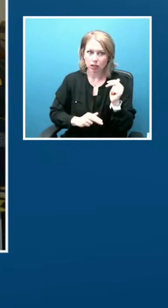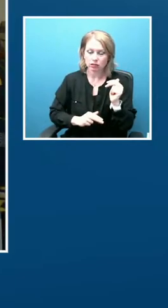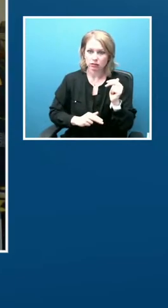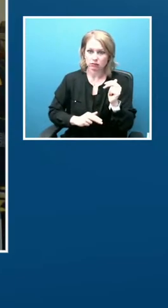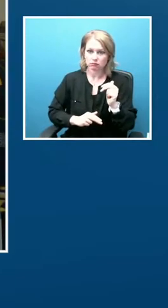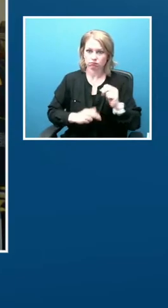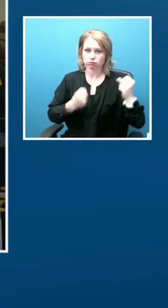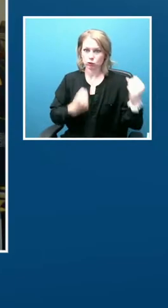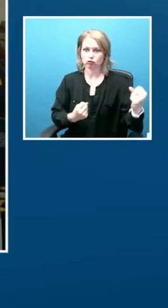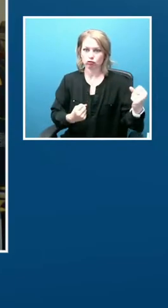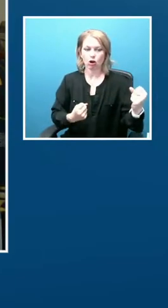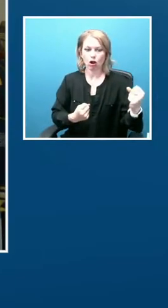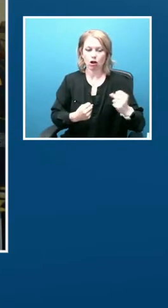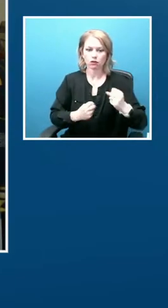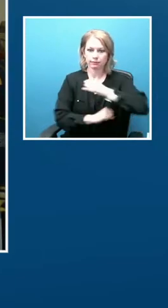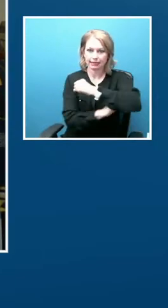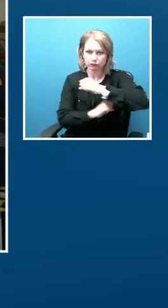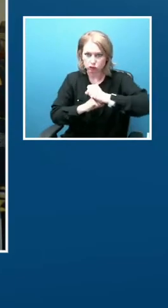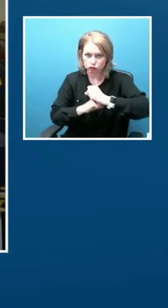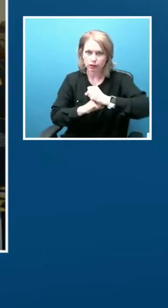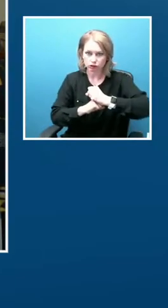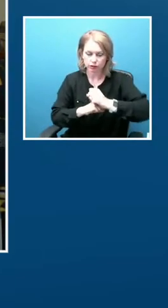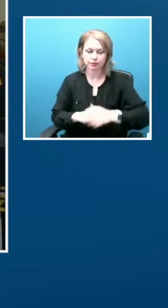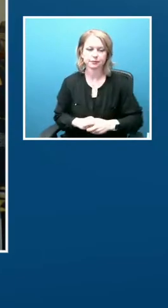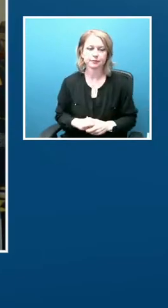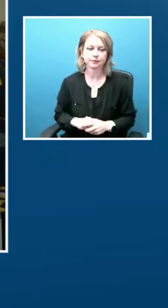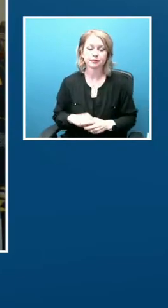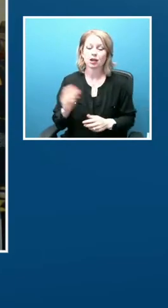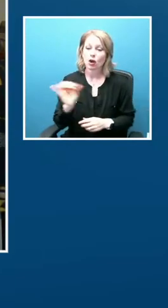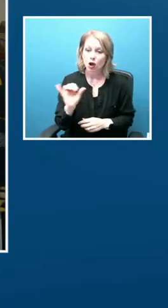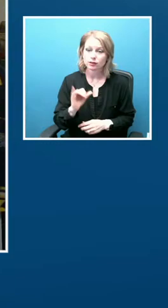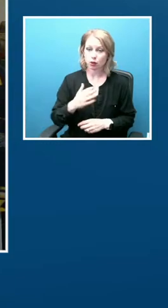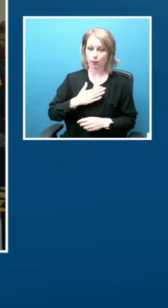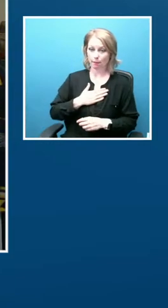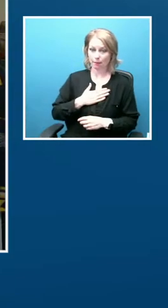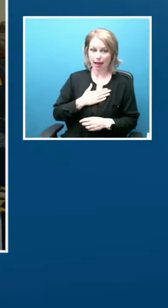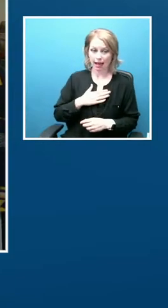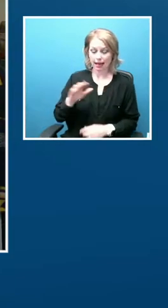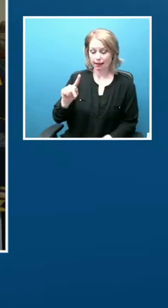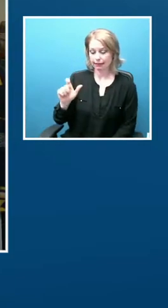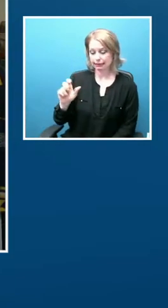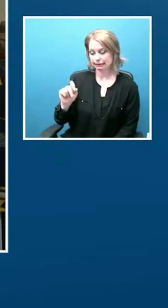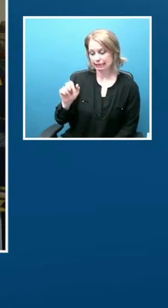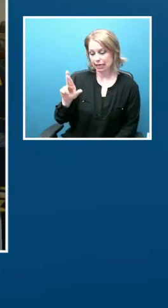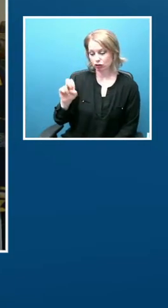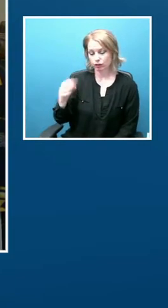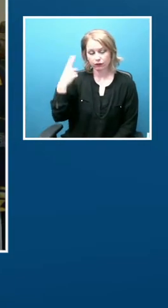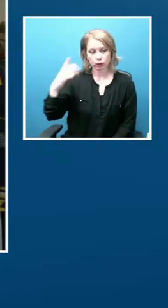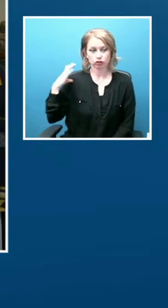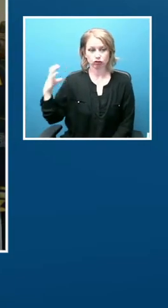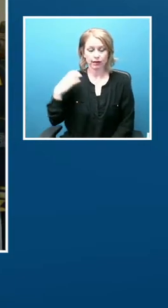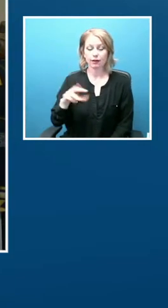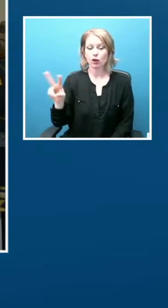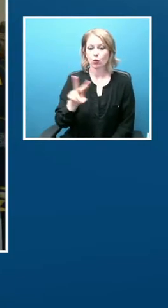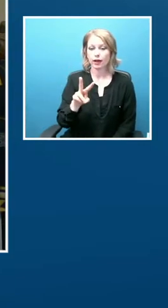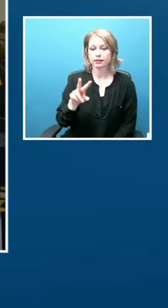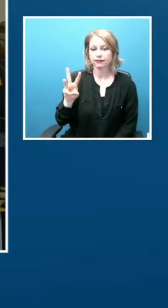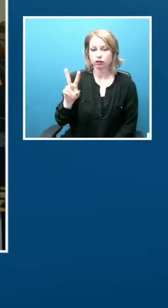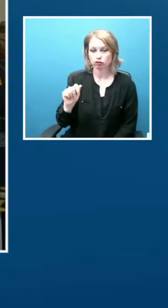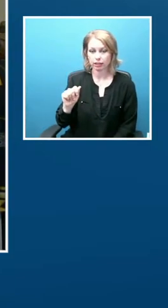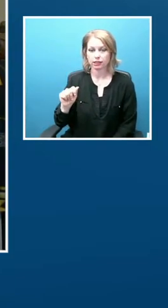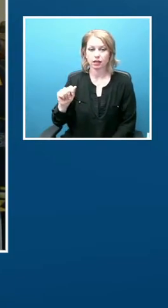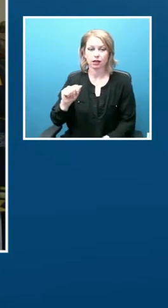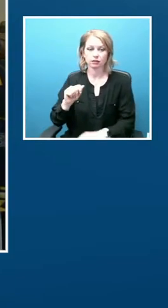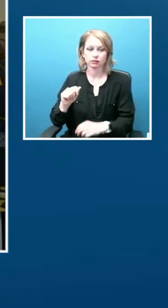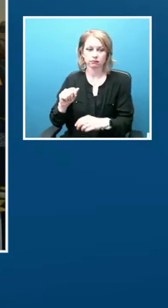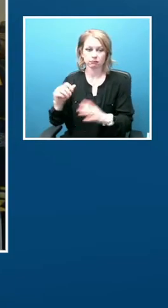up. Furthermore, during my tenure as chair, the West Virginia Democratic Party has hired outreach